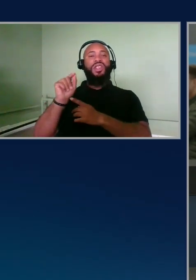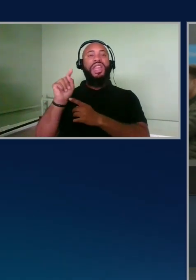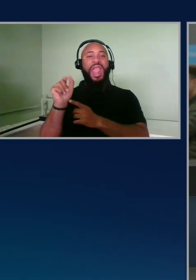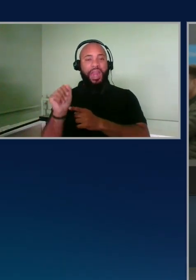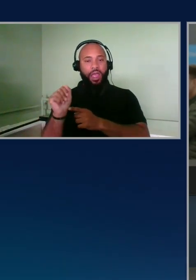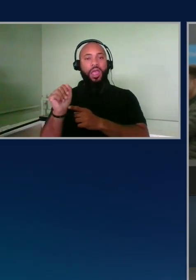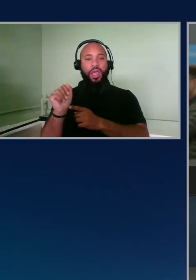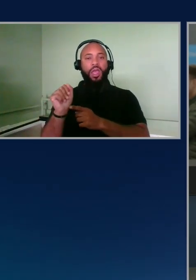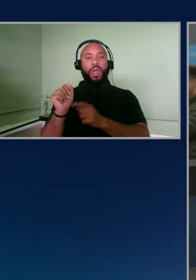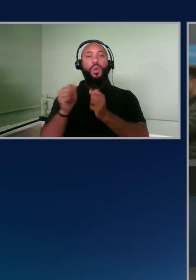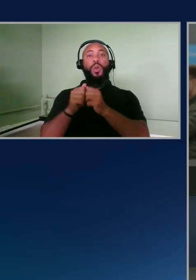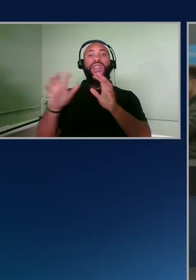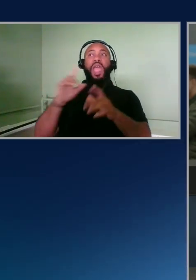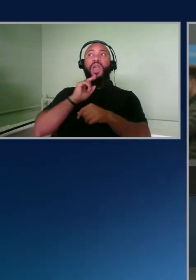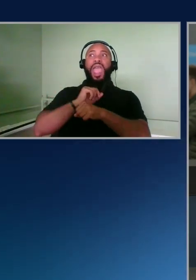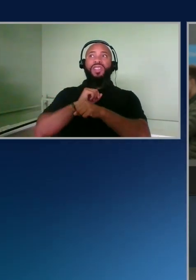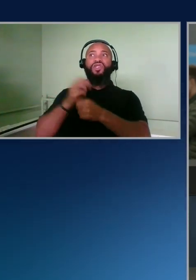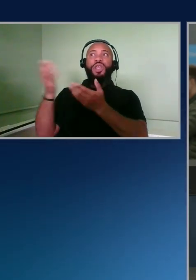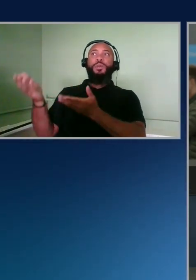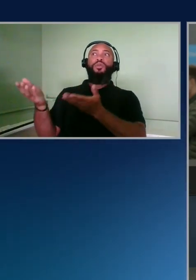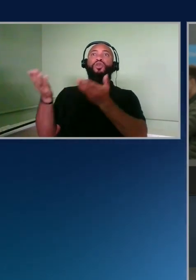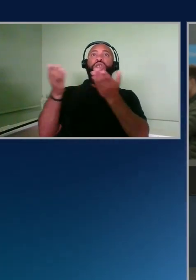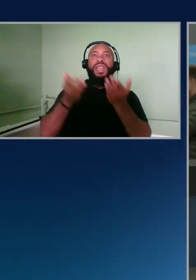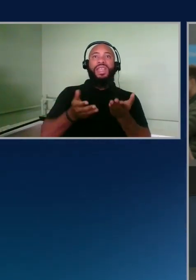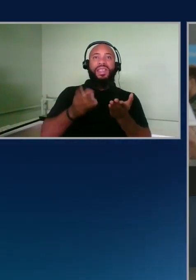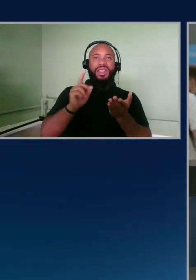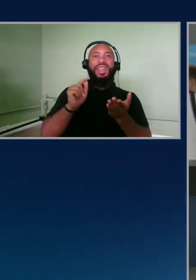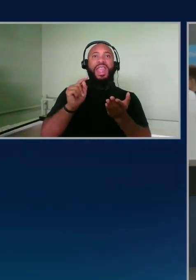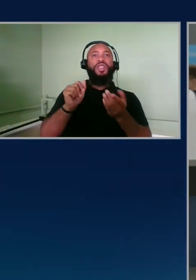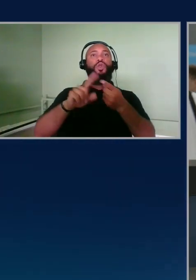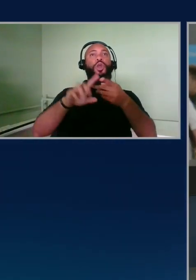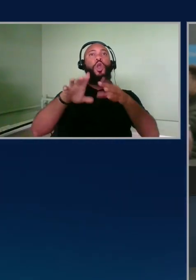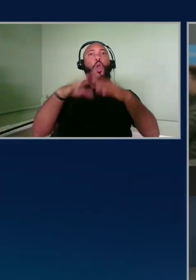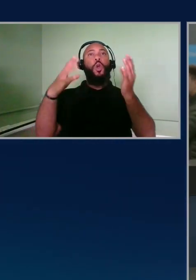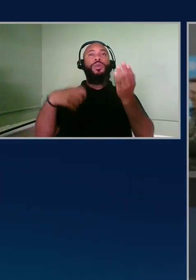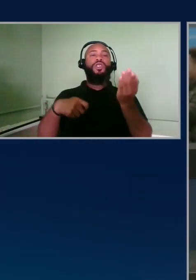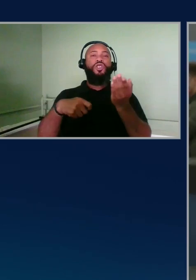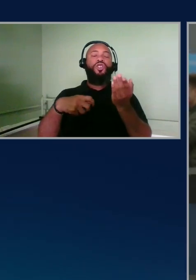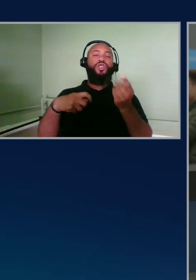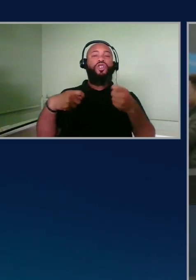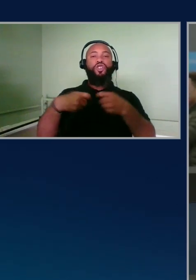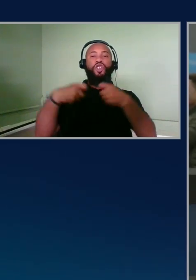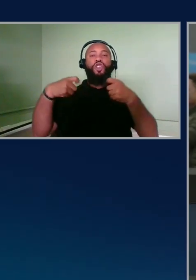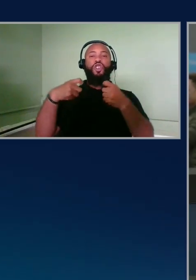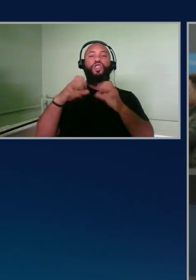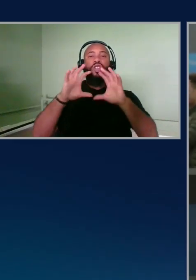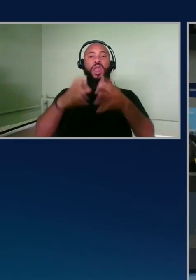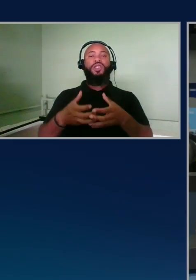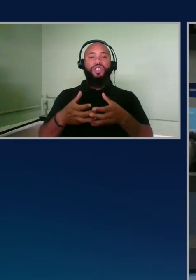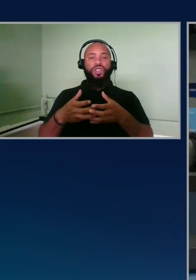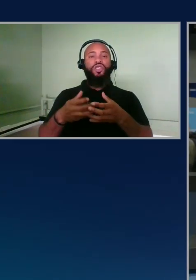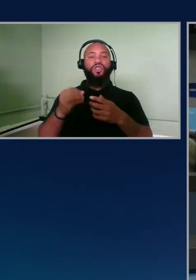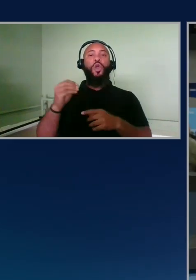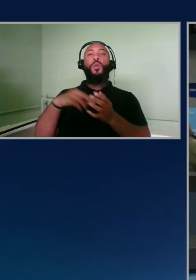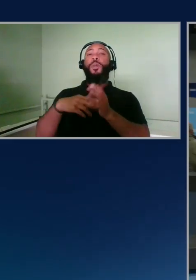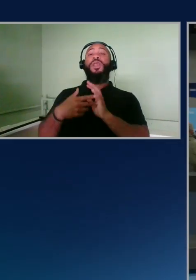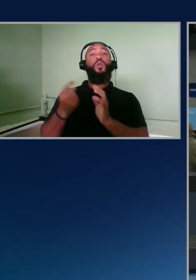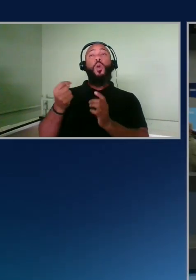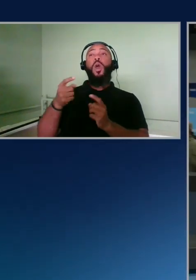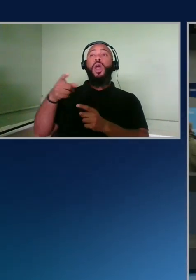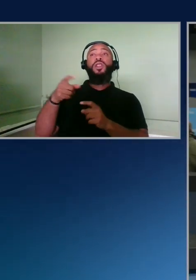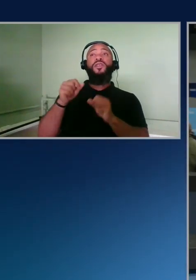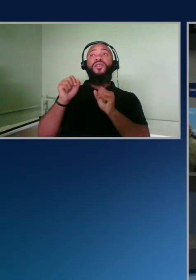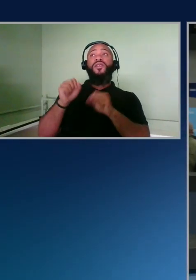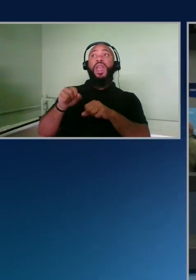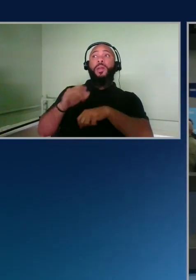actually bring the data into an OpenSearch cluster. Now, what that really affords you is the ability to leave data where it